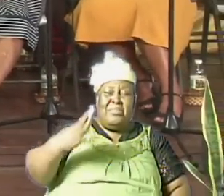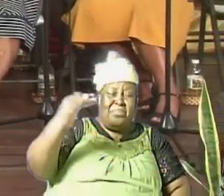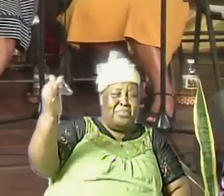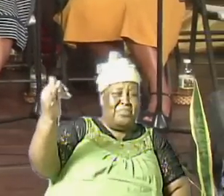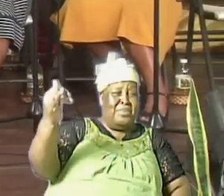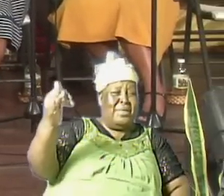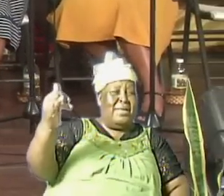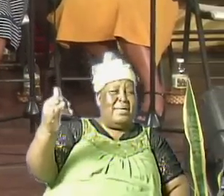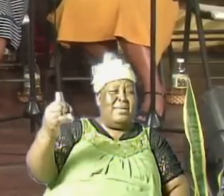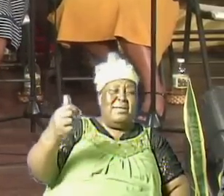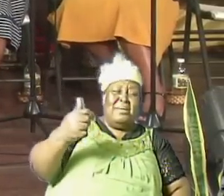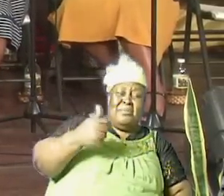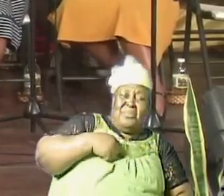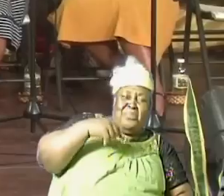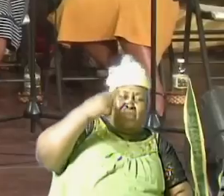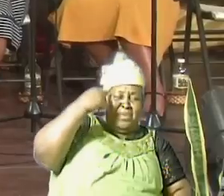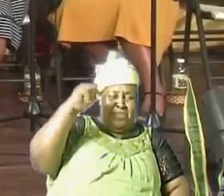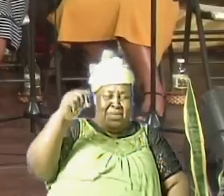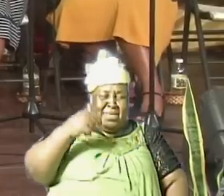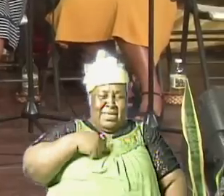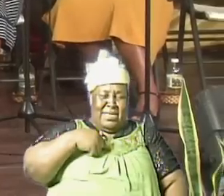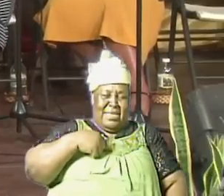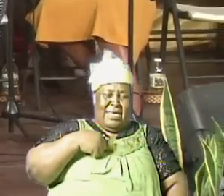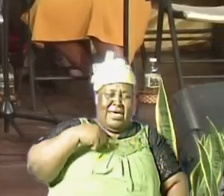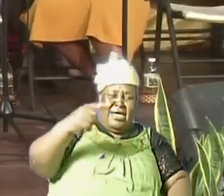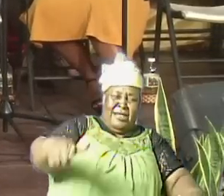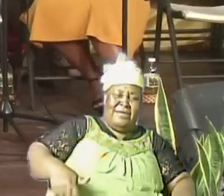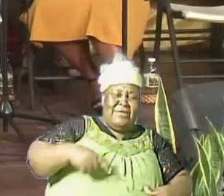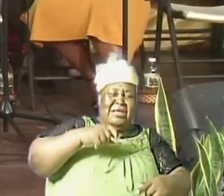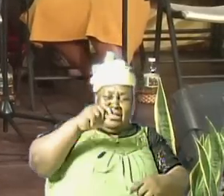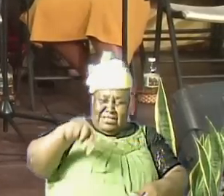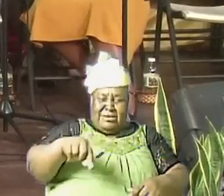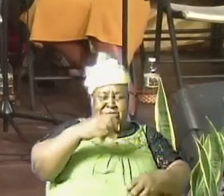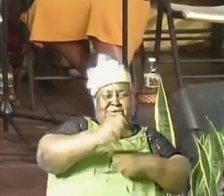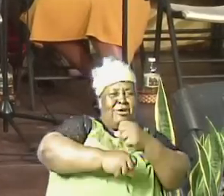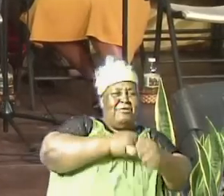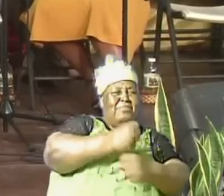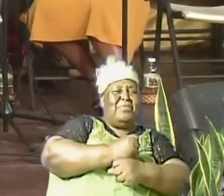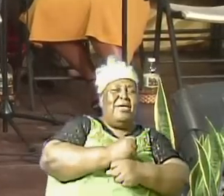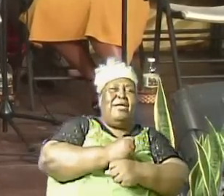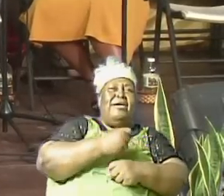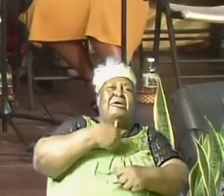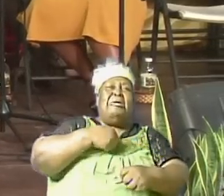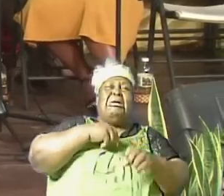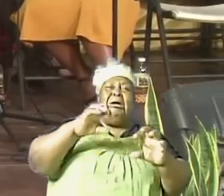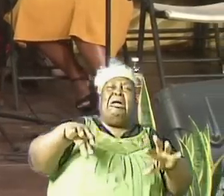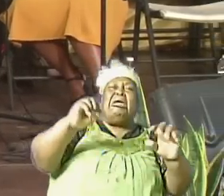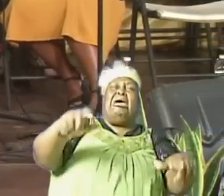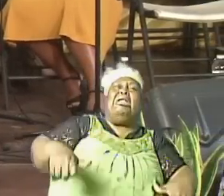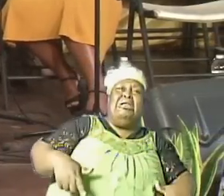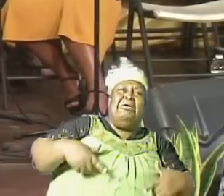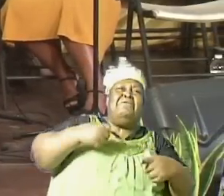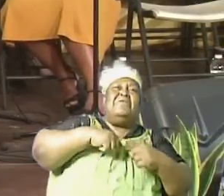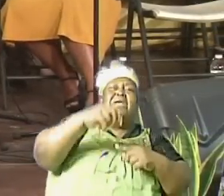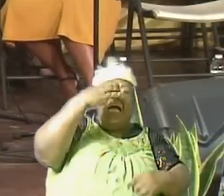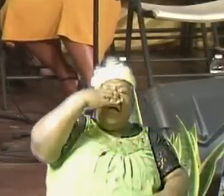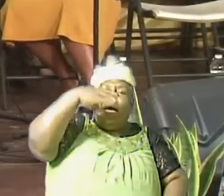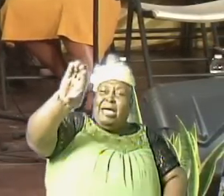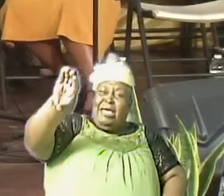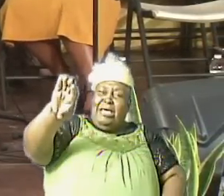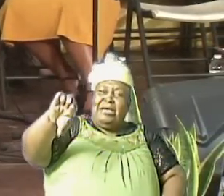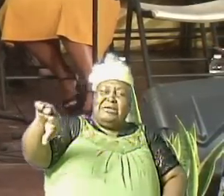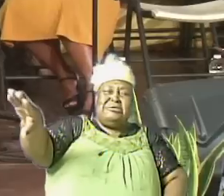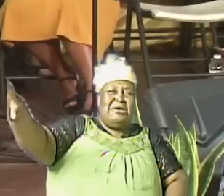Why am I walking in this confidence? I can walk in the heat of